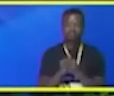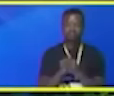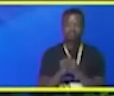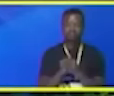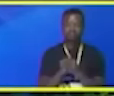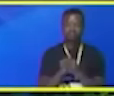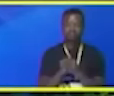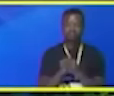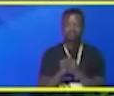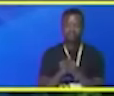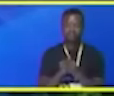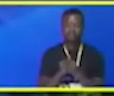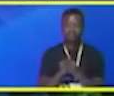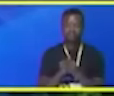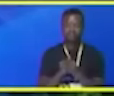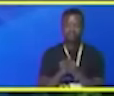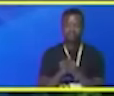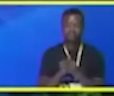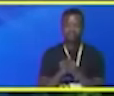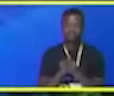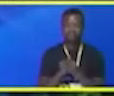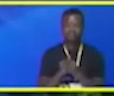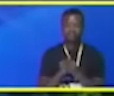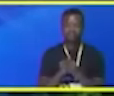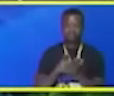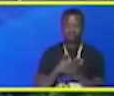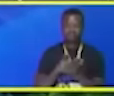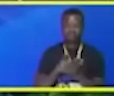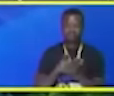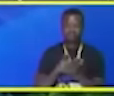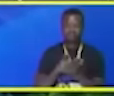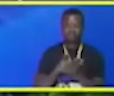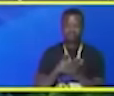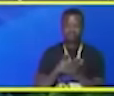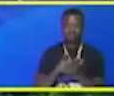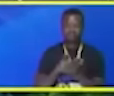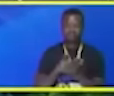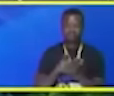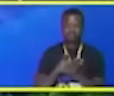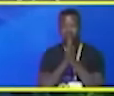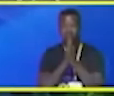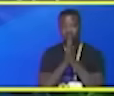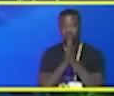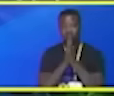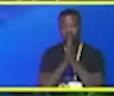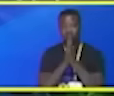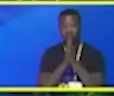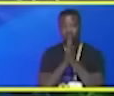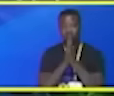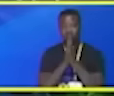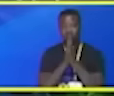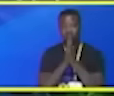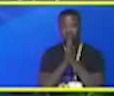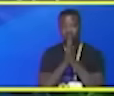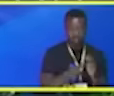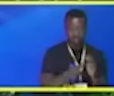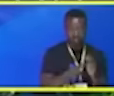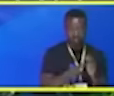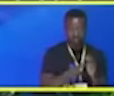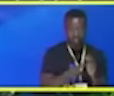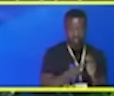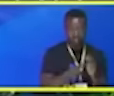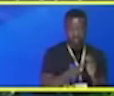Now, let me please request that we settle down and to lend our destinies